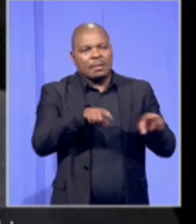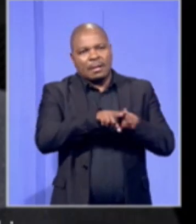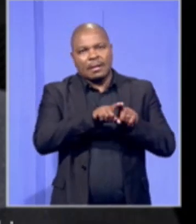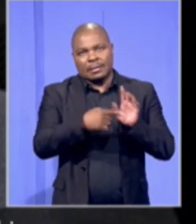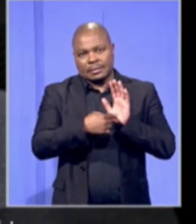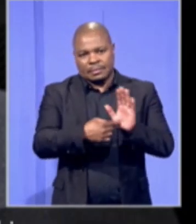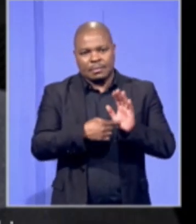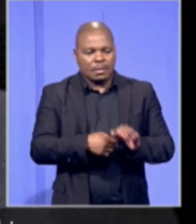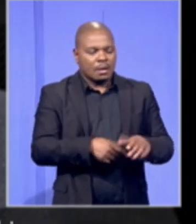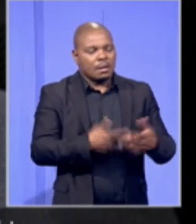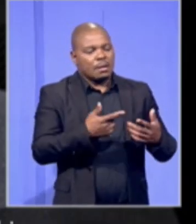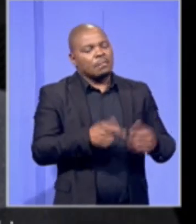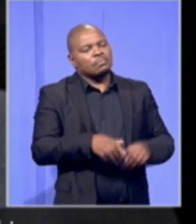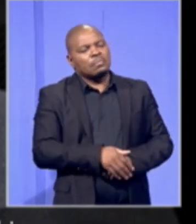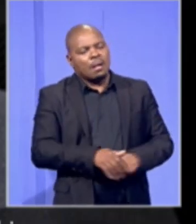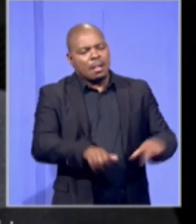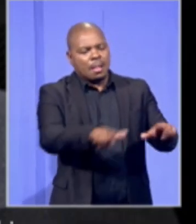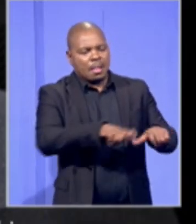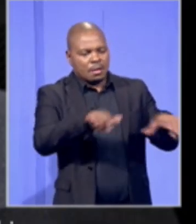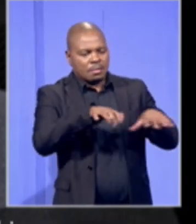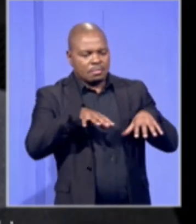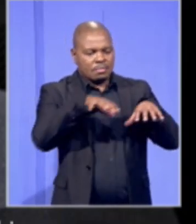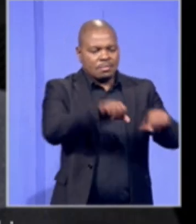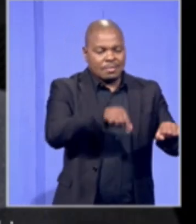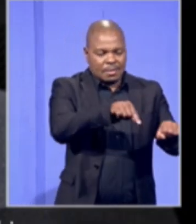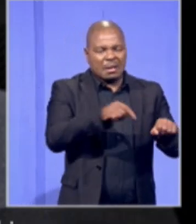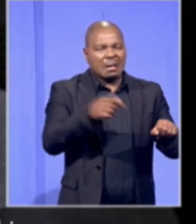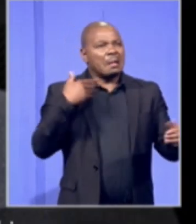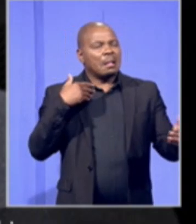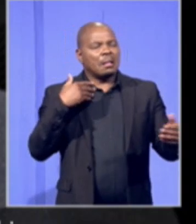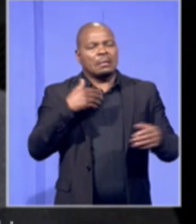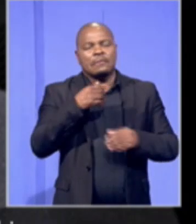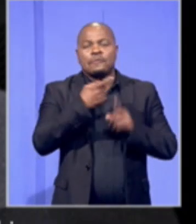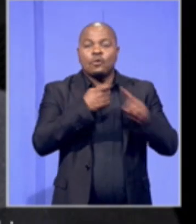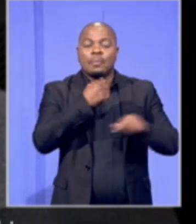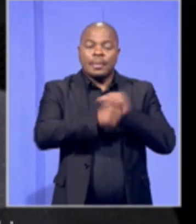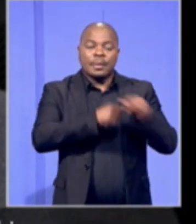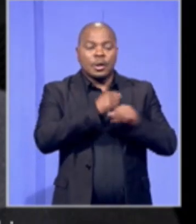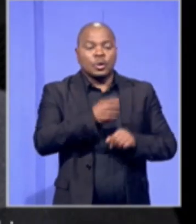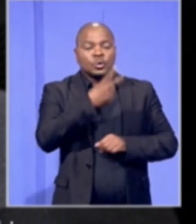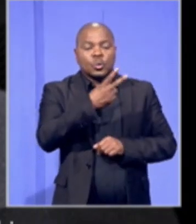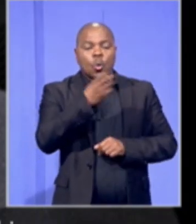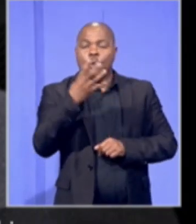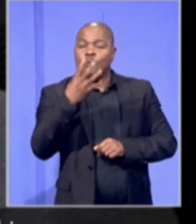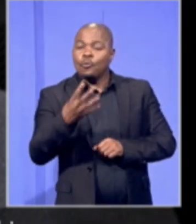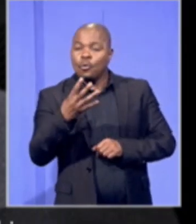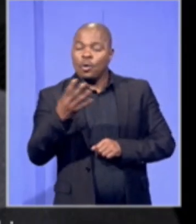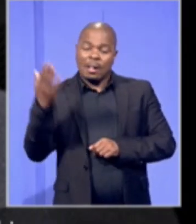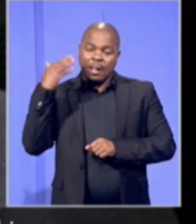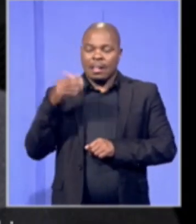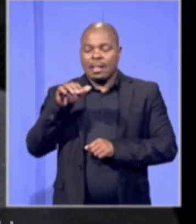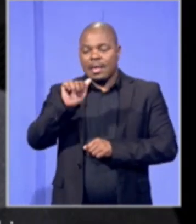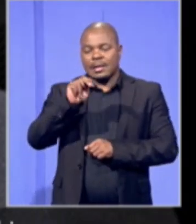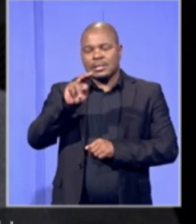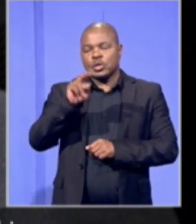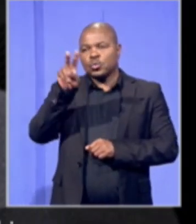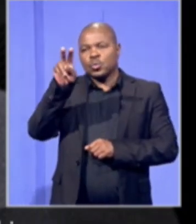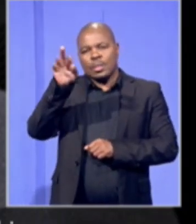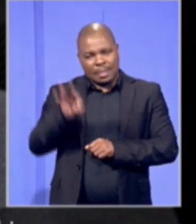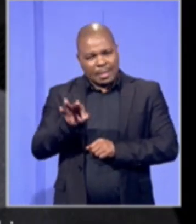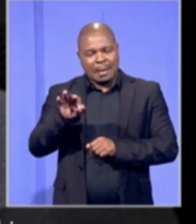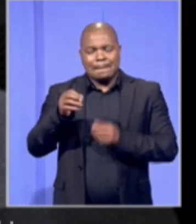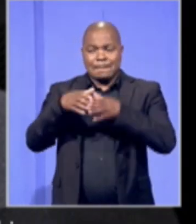bill, it has been in the making for 20 years, since 2004, when the ANC had 2/3 majority in South Africa, to pass it in